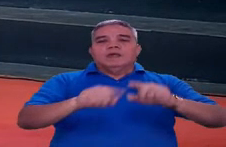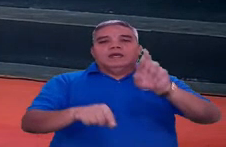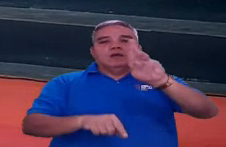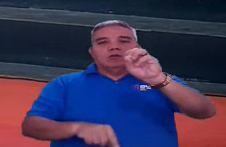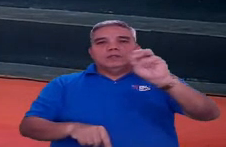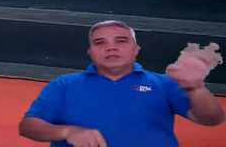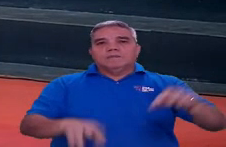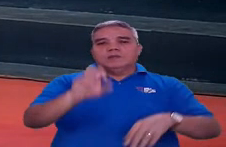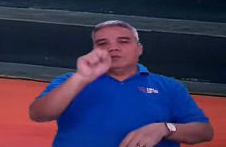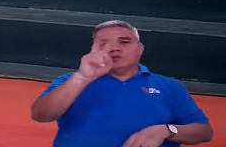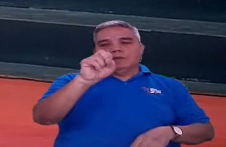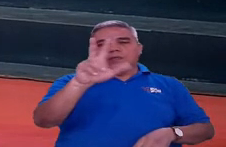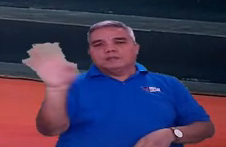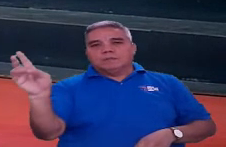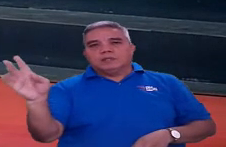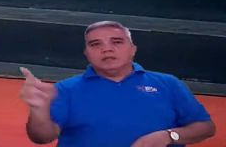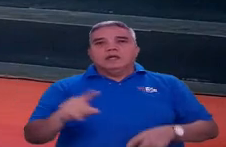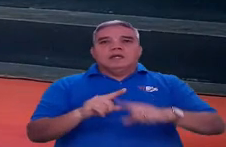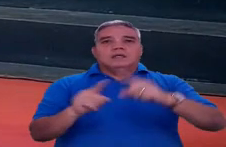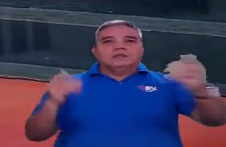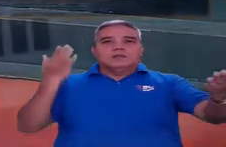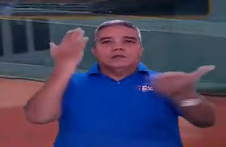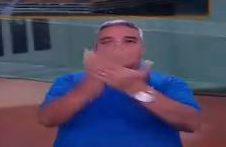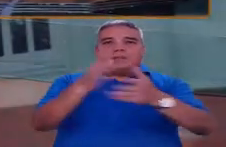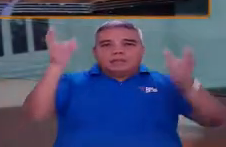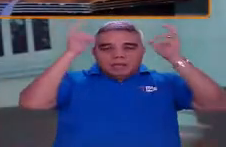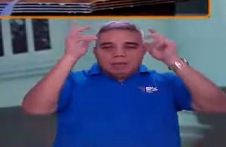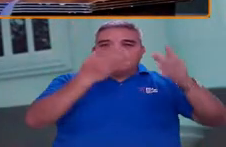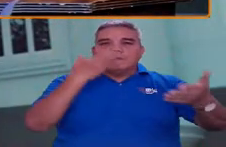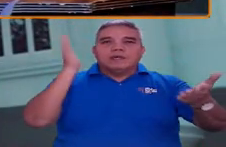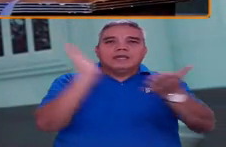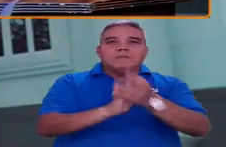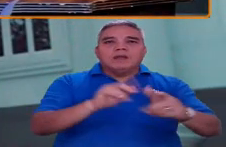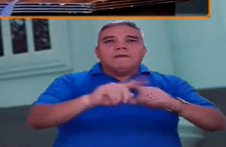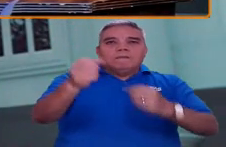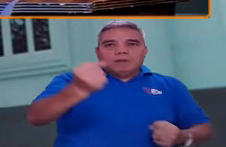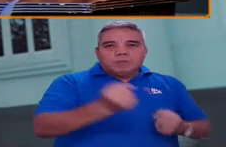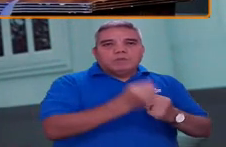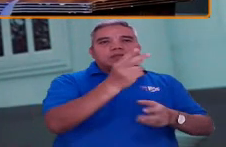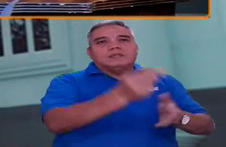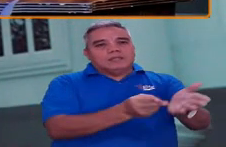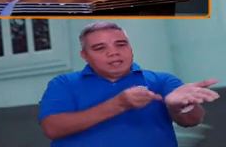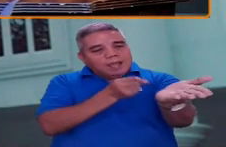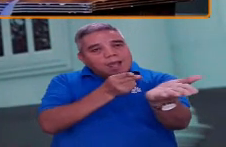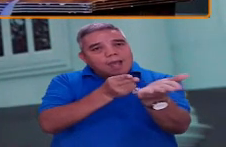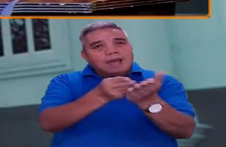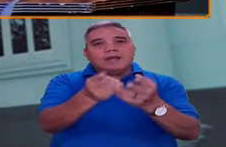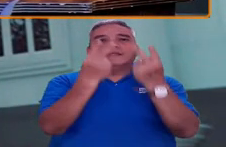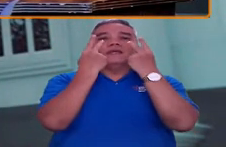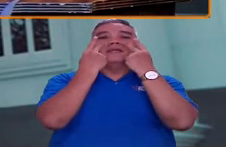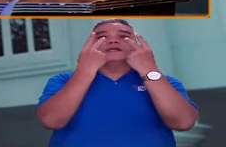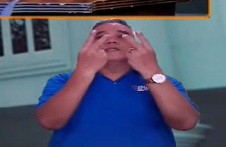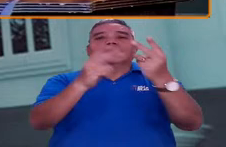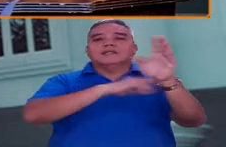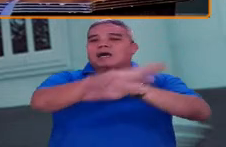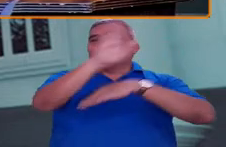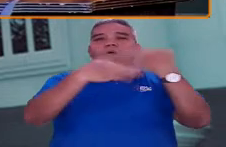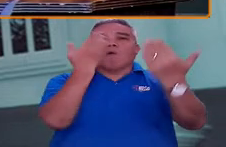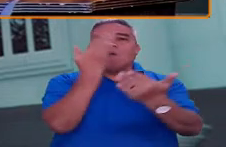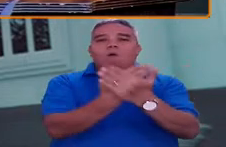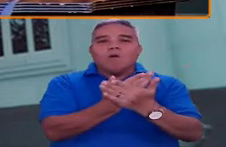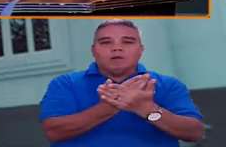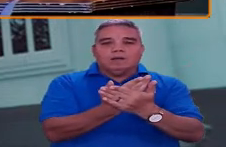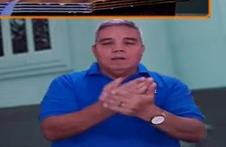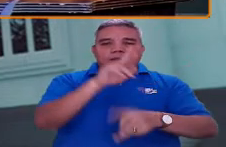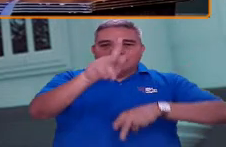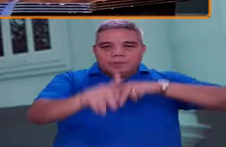Romans 12:17, recompense to no man evil for evil, provide things honest in the sight of all